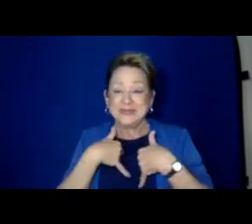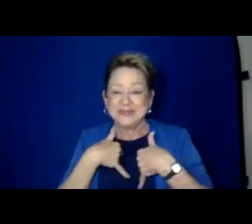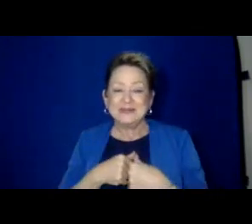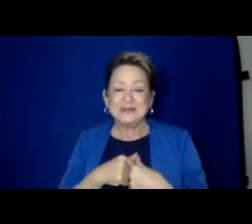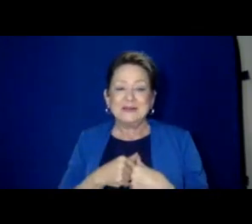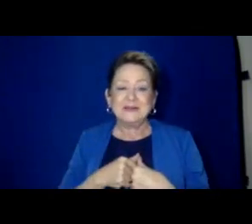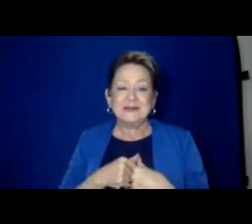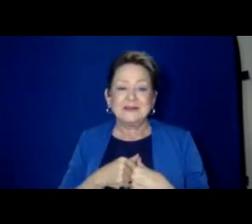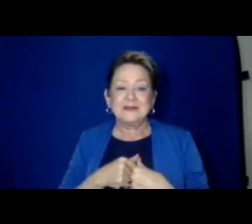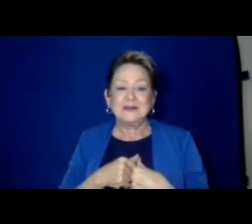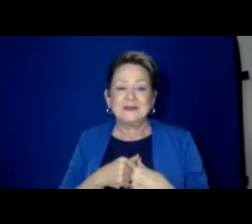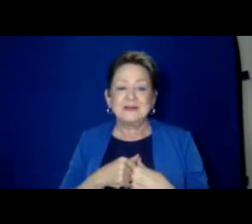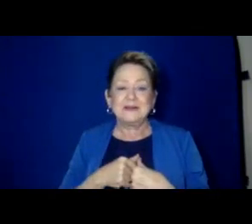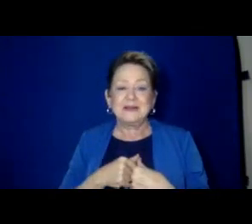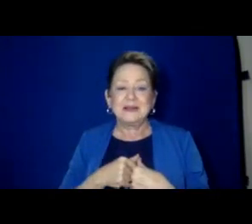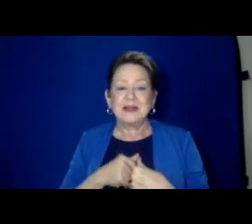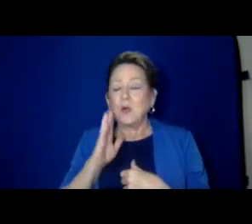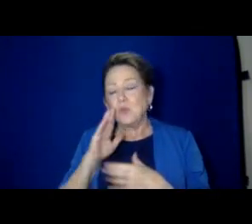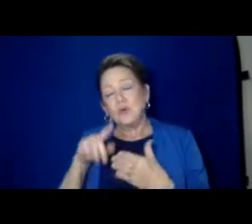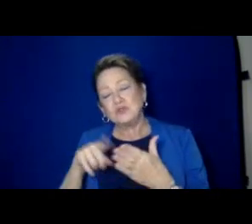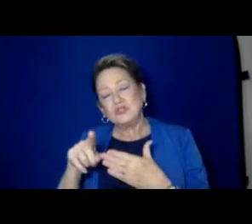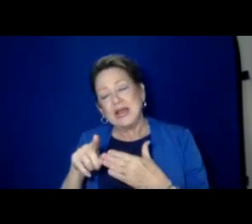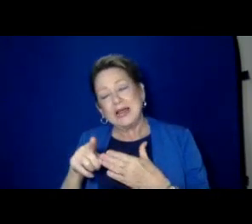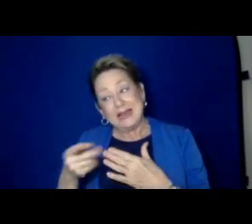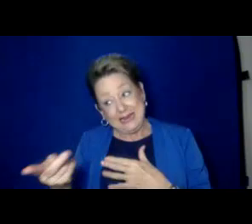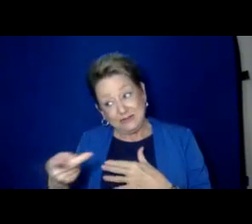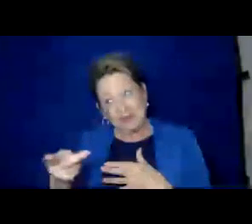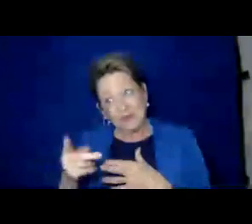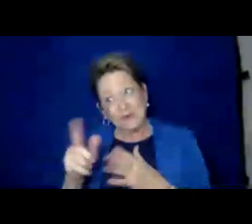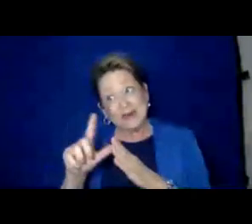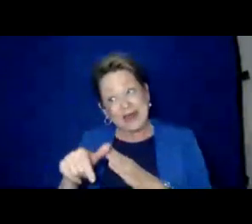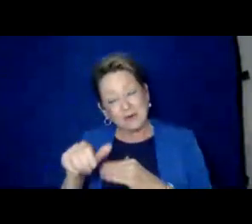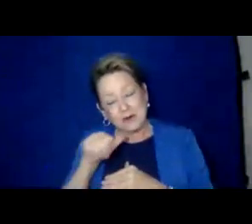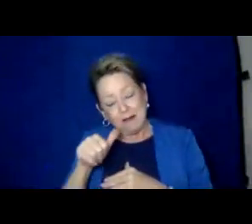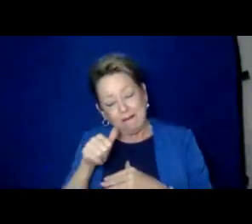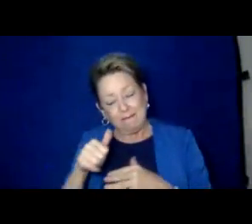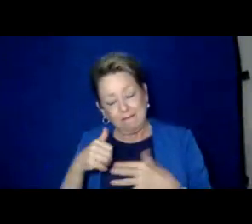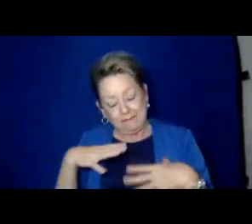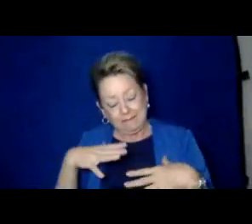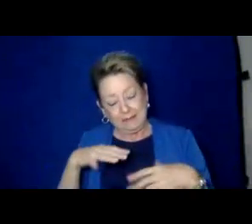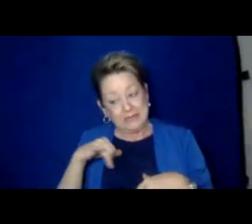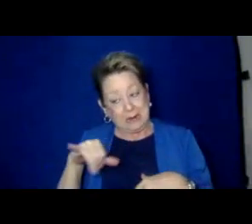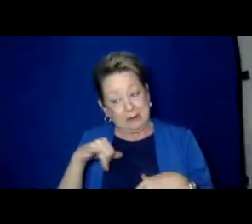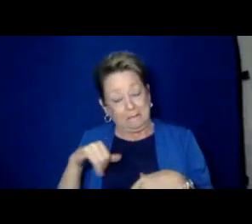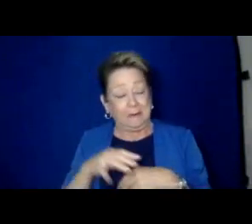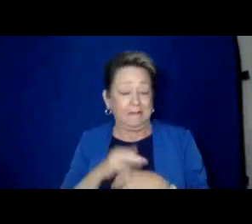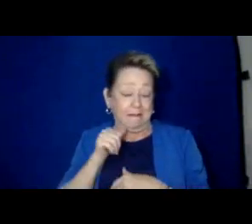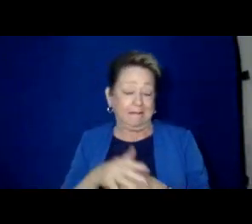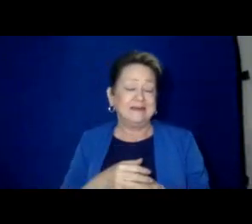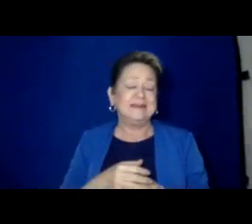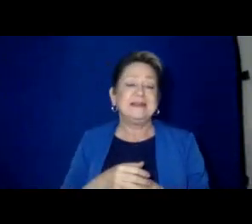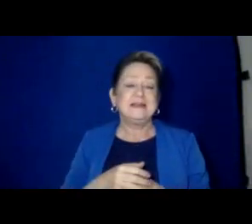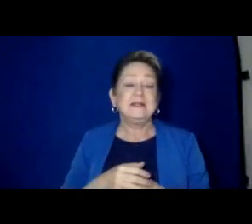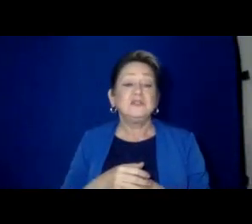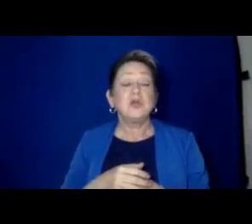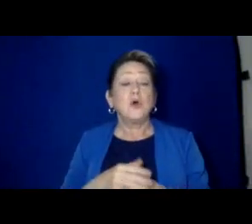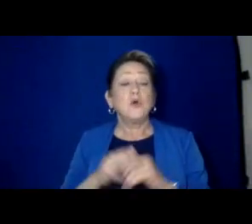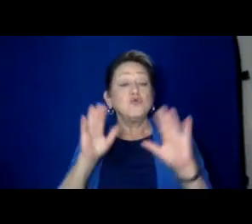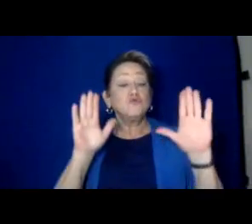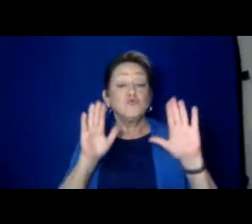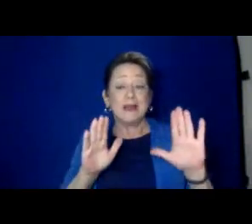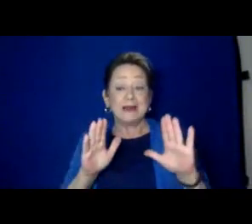We're going to start texting each other in the morning to make sure we're not wearing the same thing. Well, so this is a really great funding update, which we have